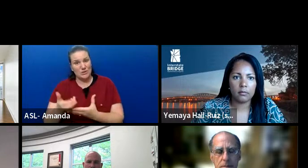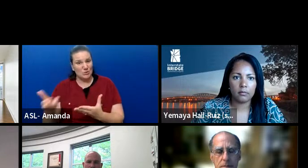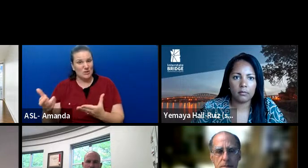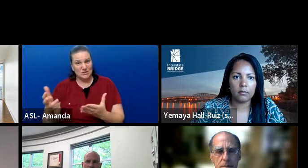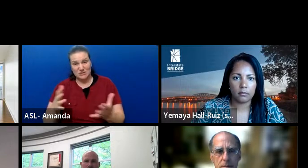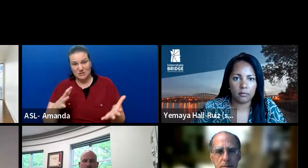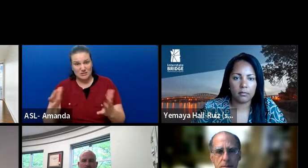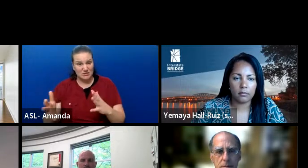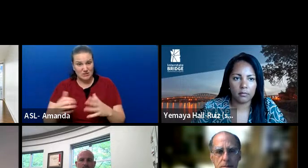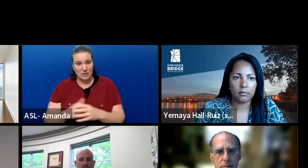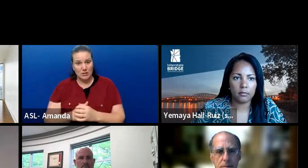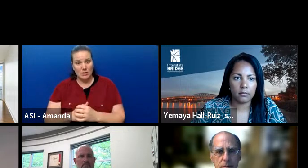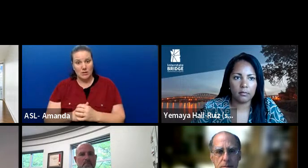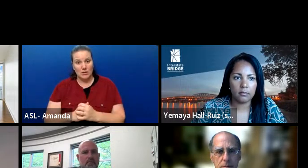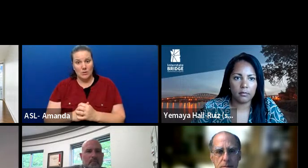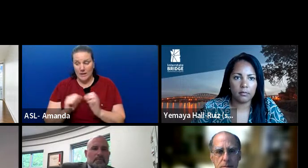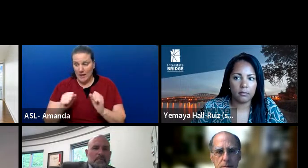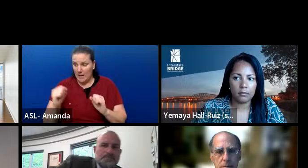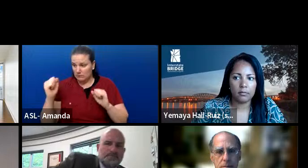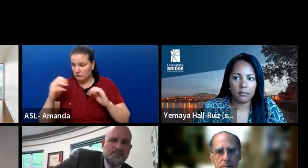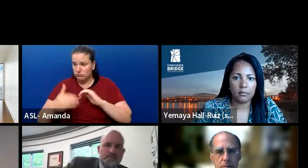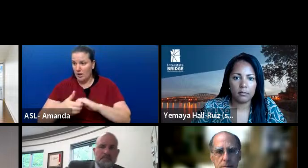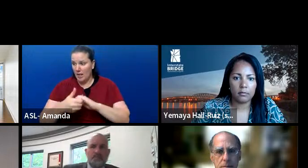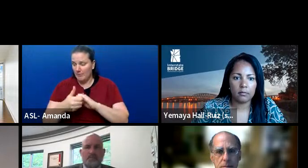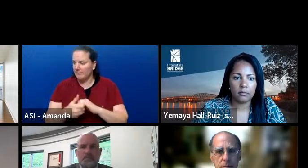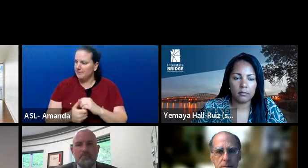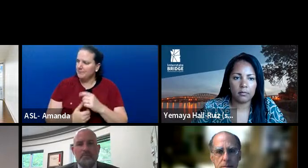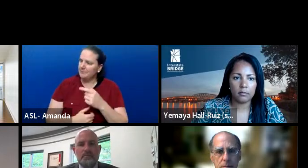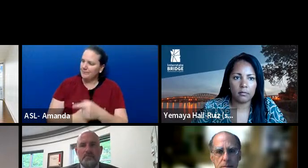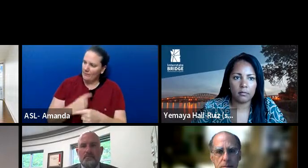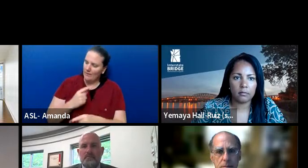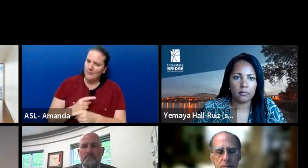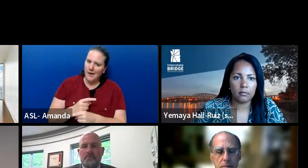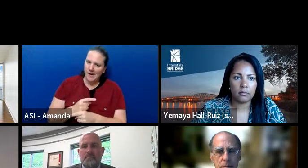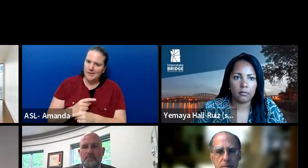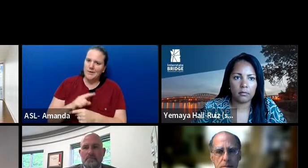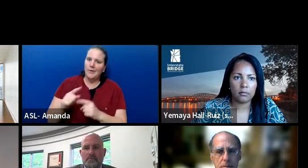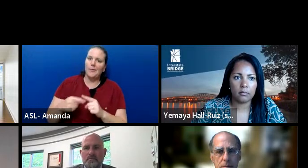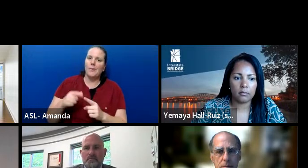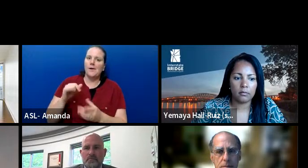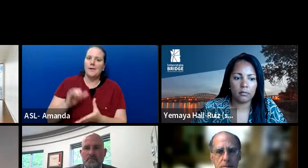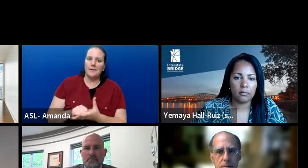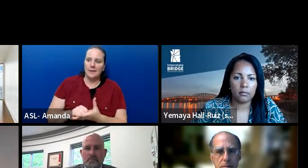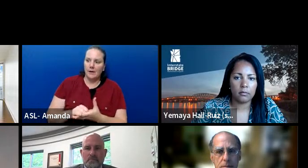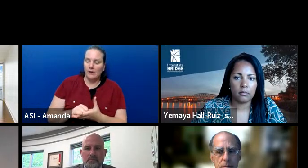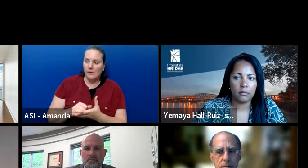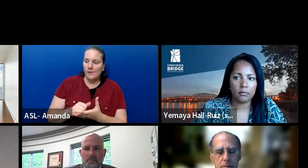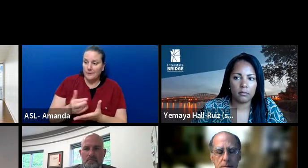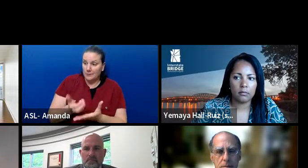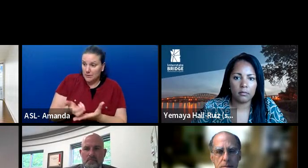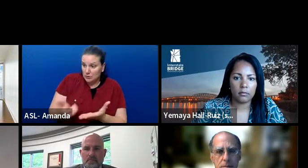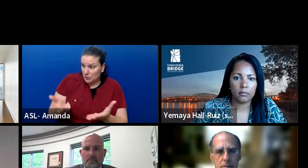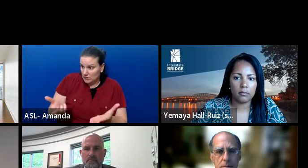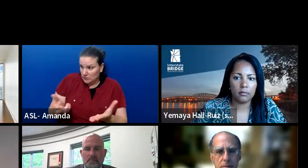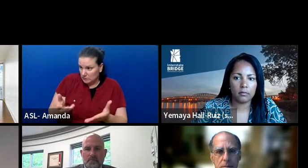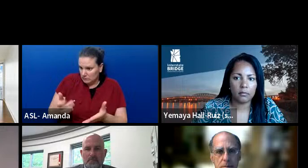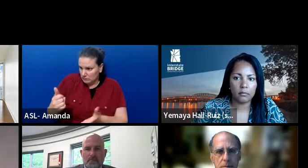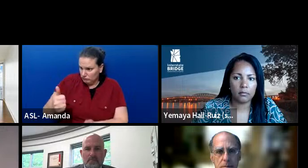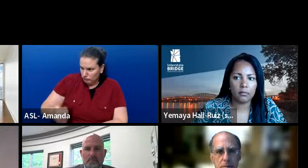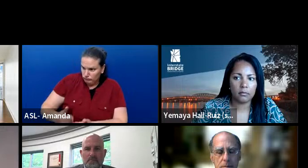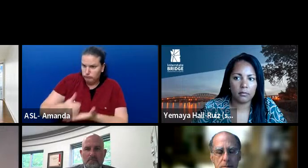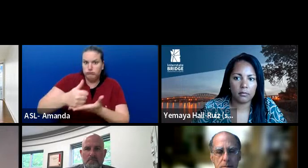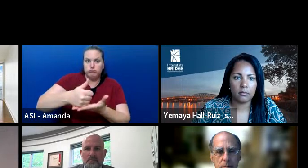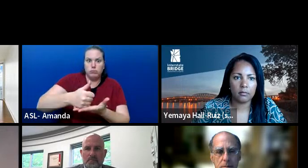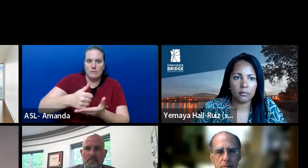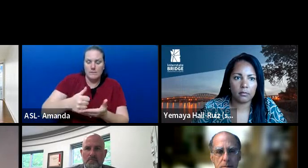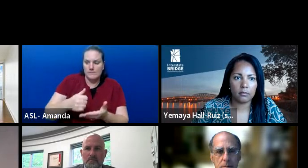city side we can collaborate with. Yeah, I think the key is going to be leverage already existing resources, because again, you know, part of